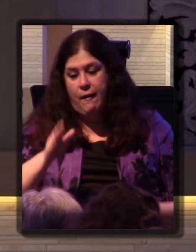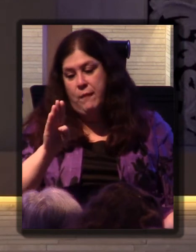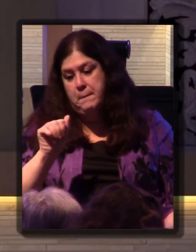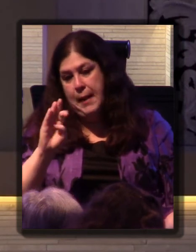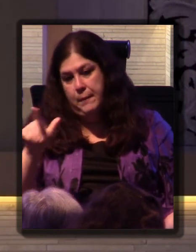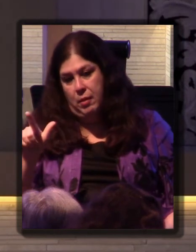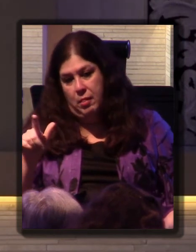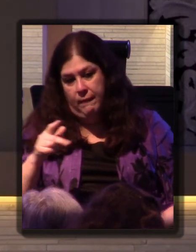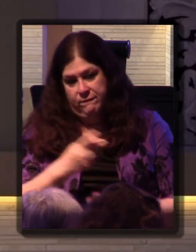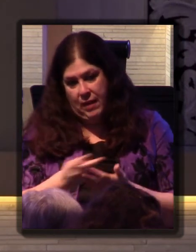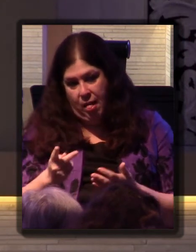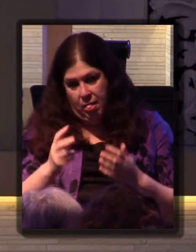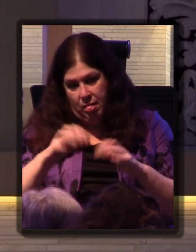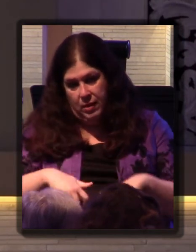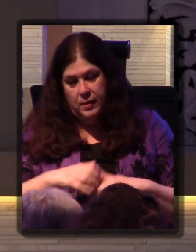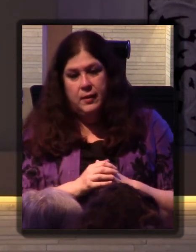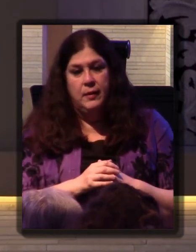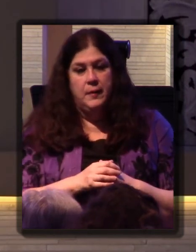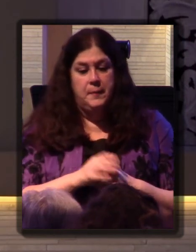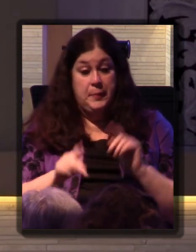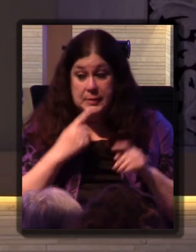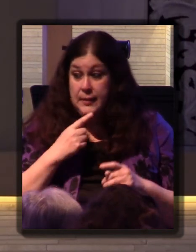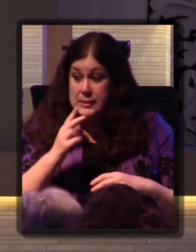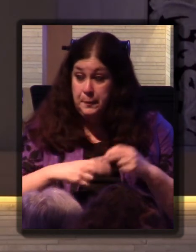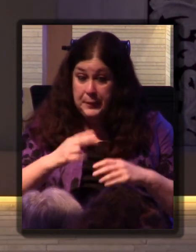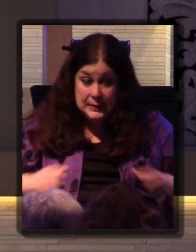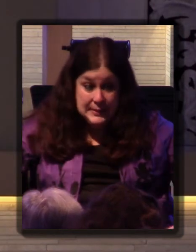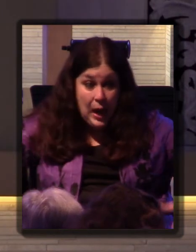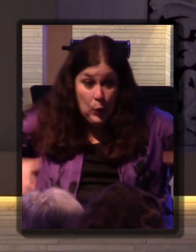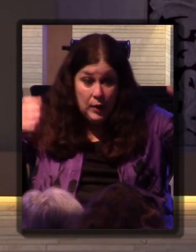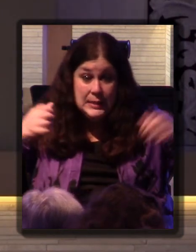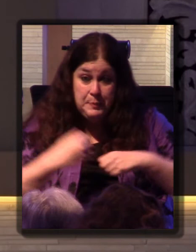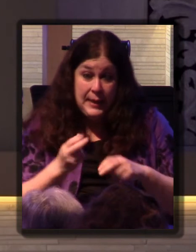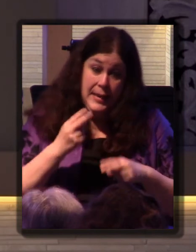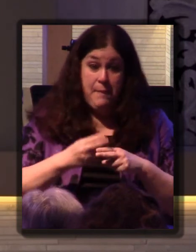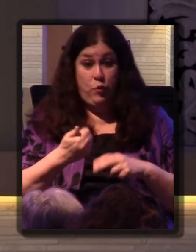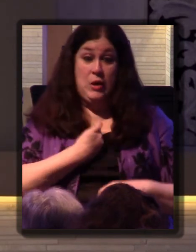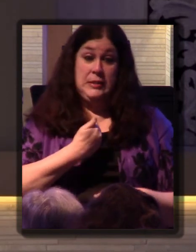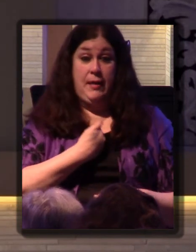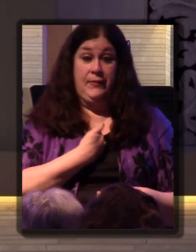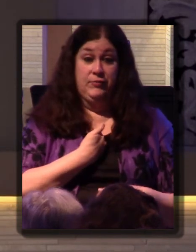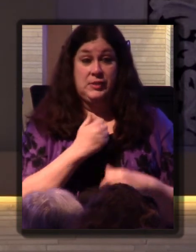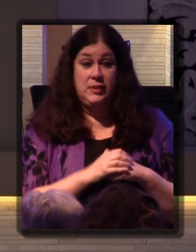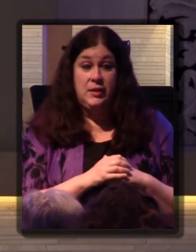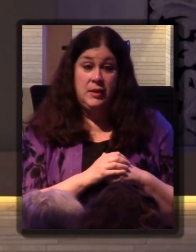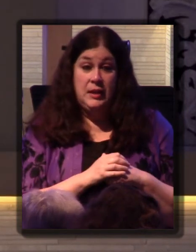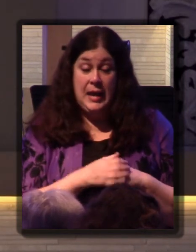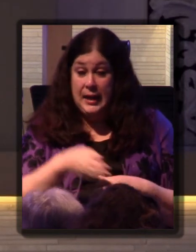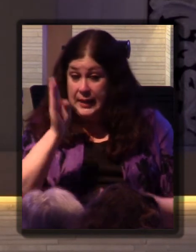Tower of Babel fell. Man said, let us build a tower. Let us make a name